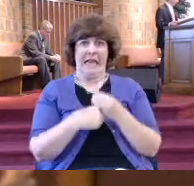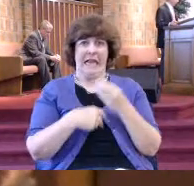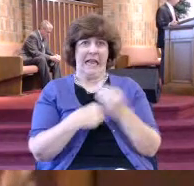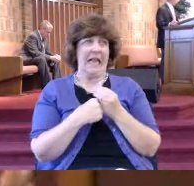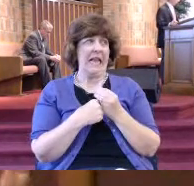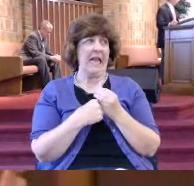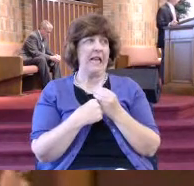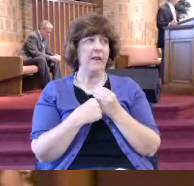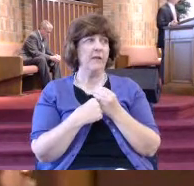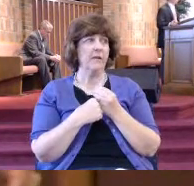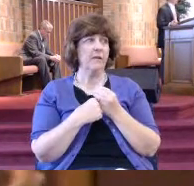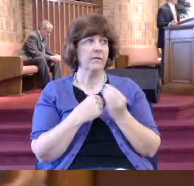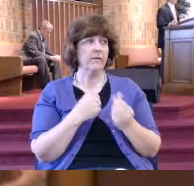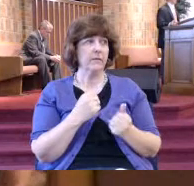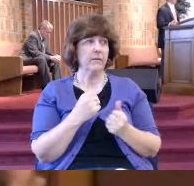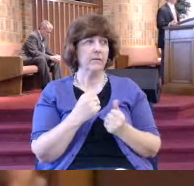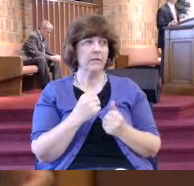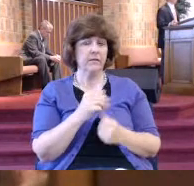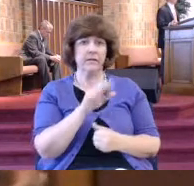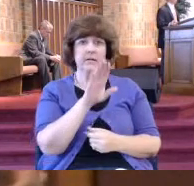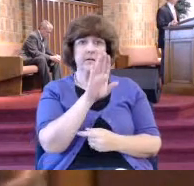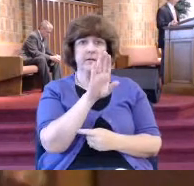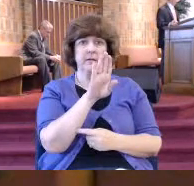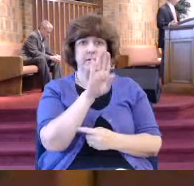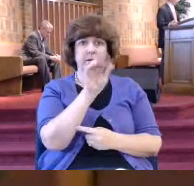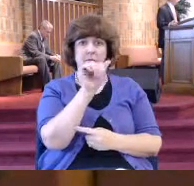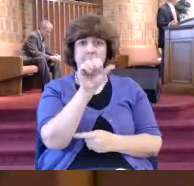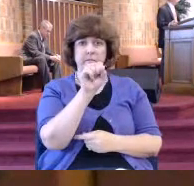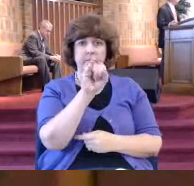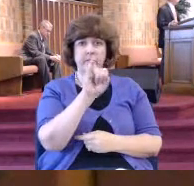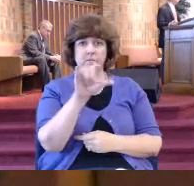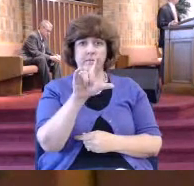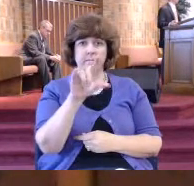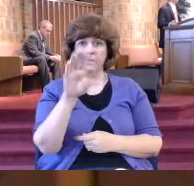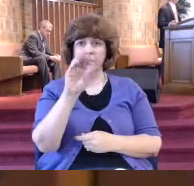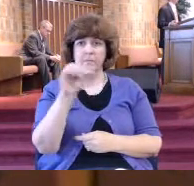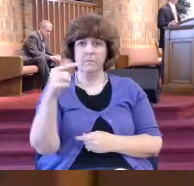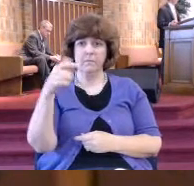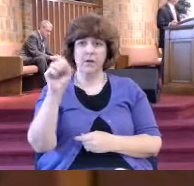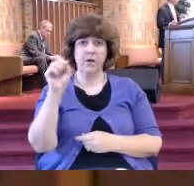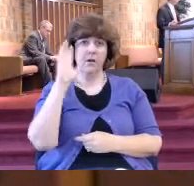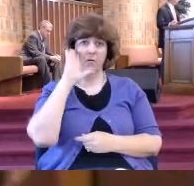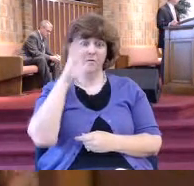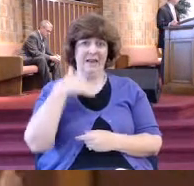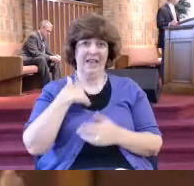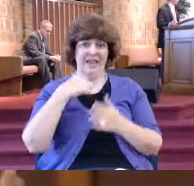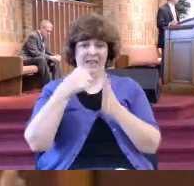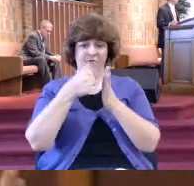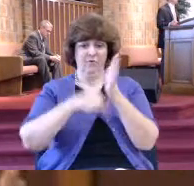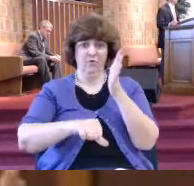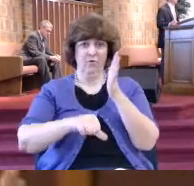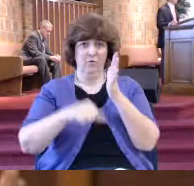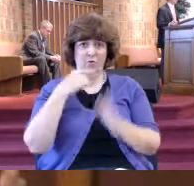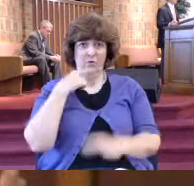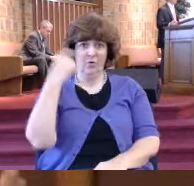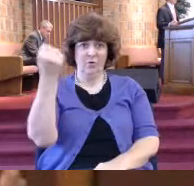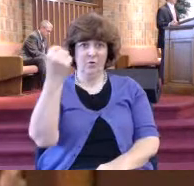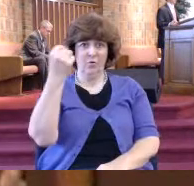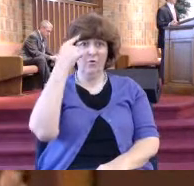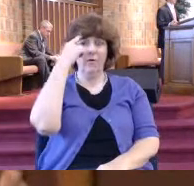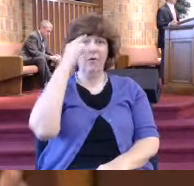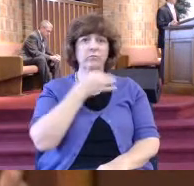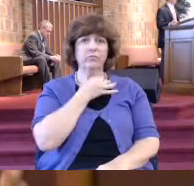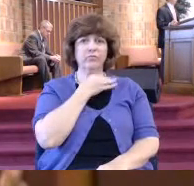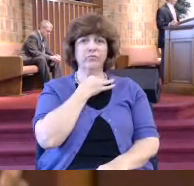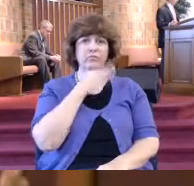the prayer list. Basil Boggs is scheduled to have surgery on Tuesday for an aneurysm and blockage in his leg. He